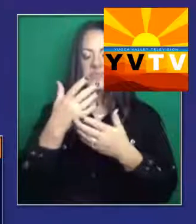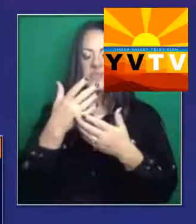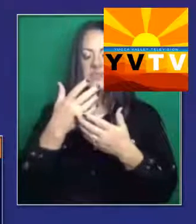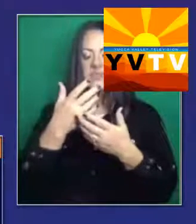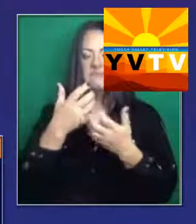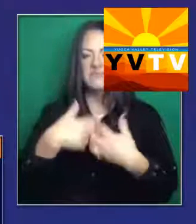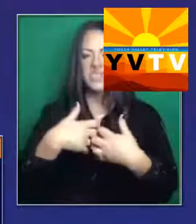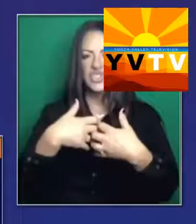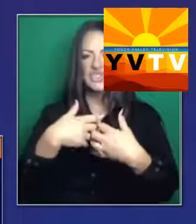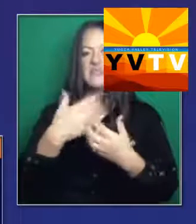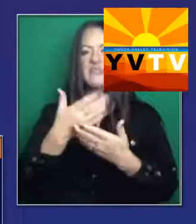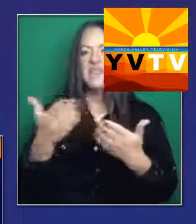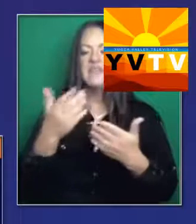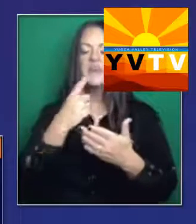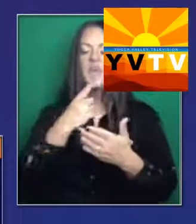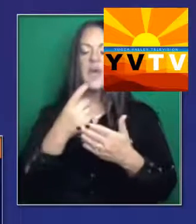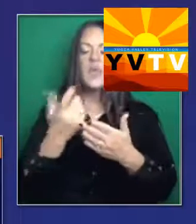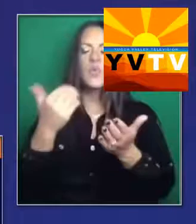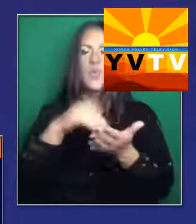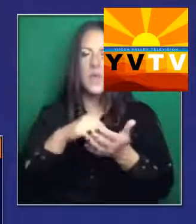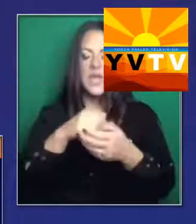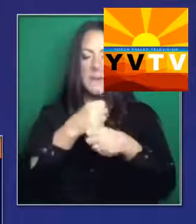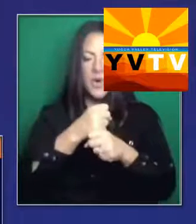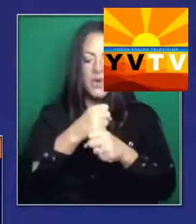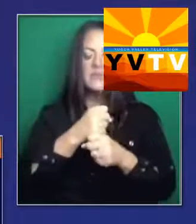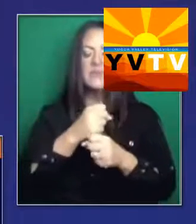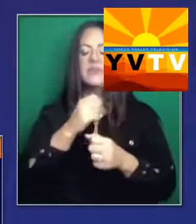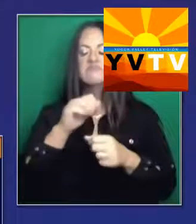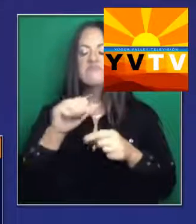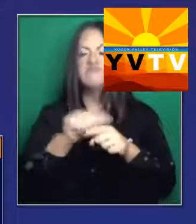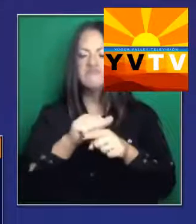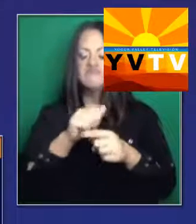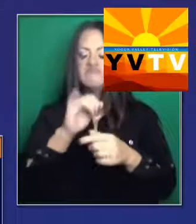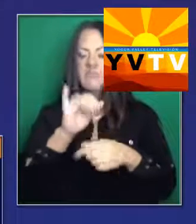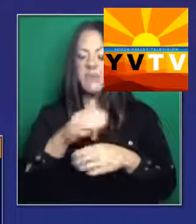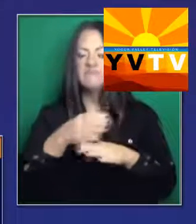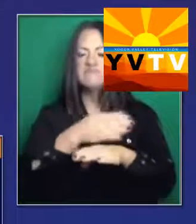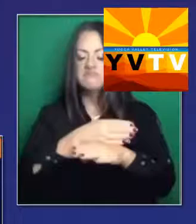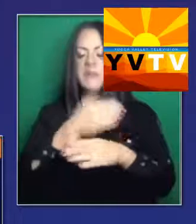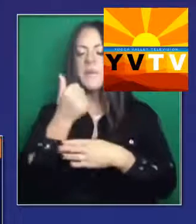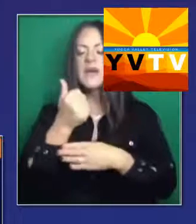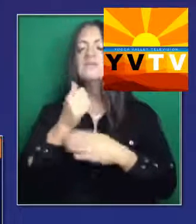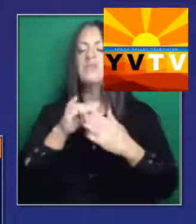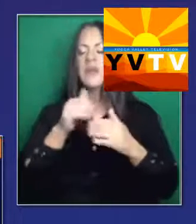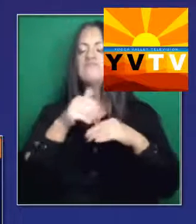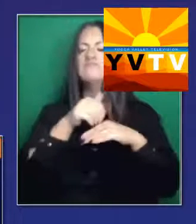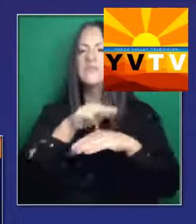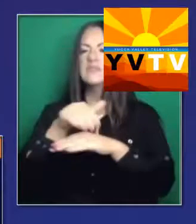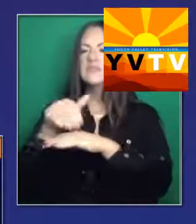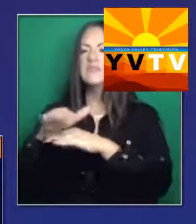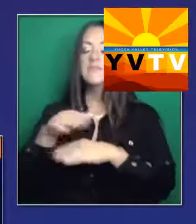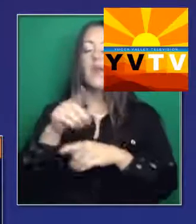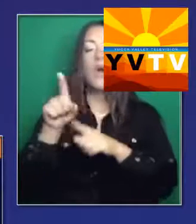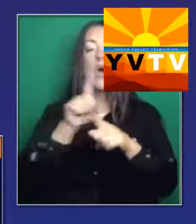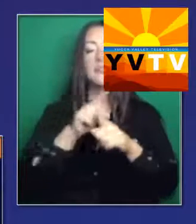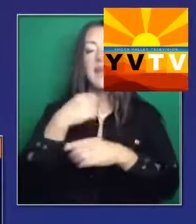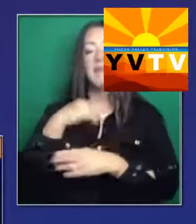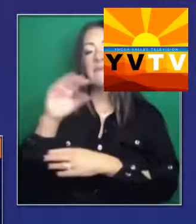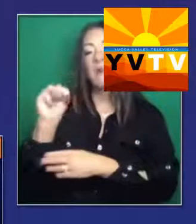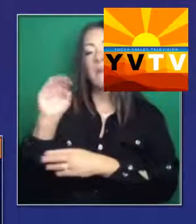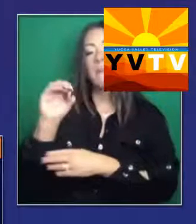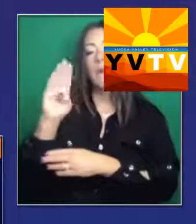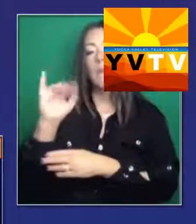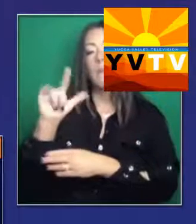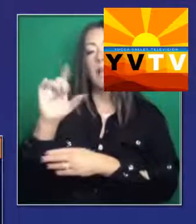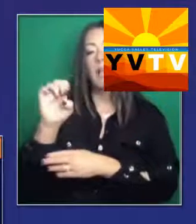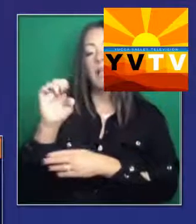so we've got a logistics team, logistics task force that's helping with that. They're also leasing mobile oxygen systems. So